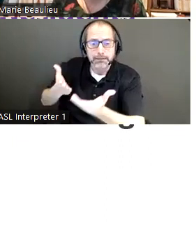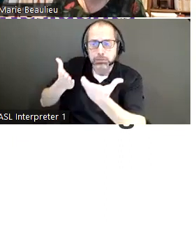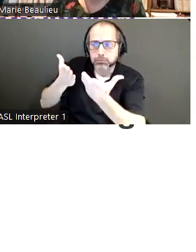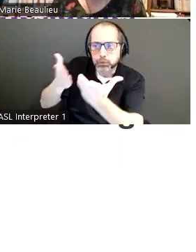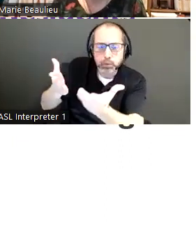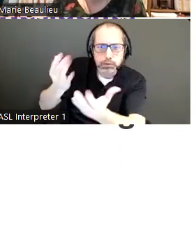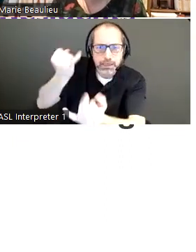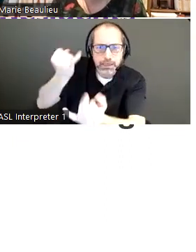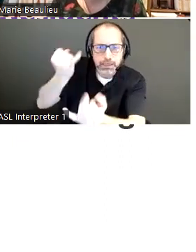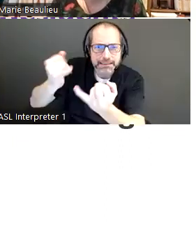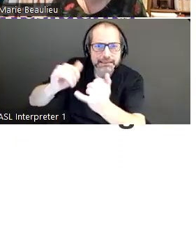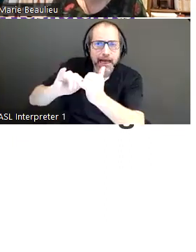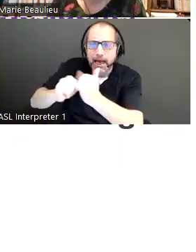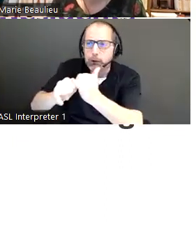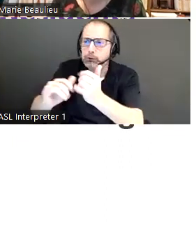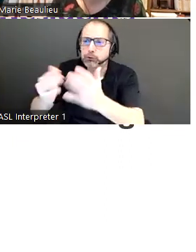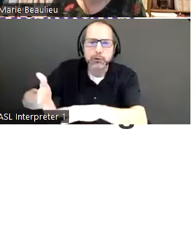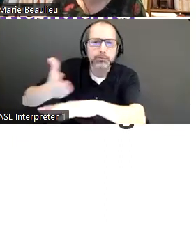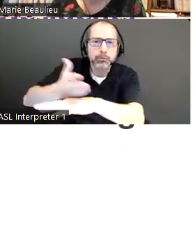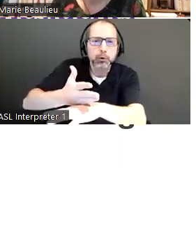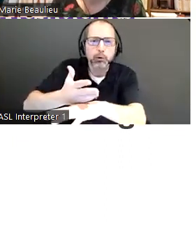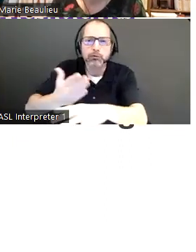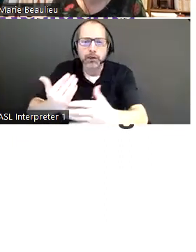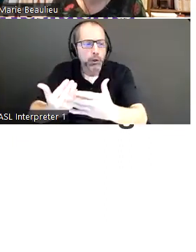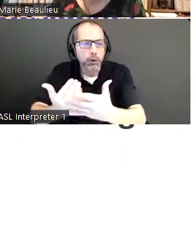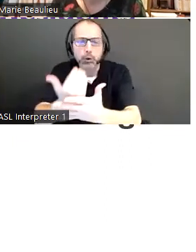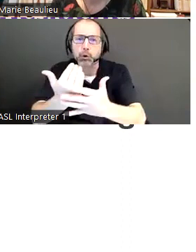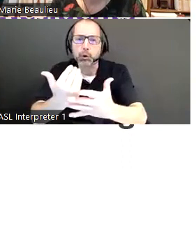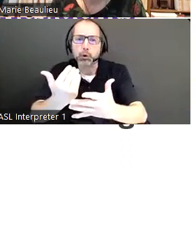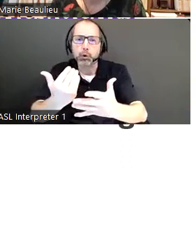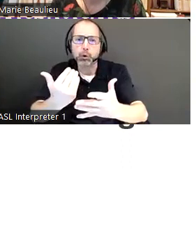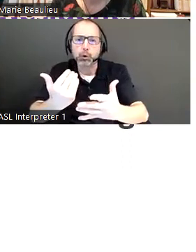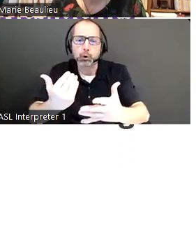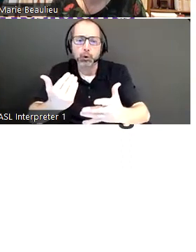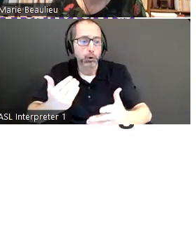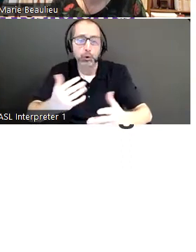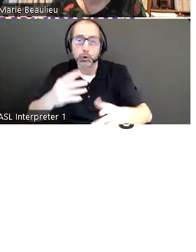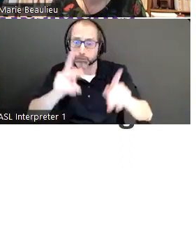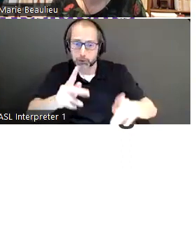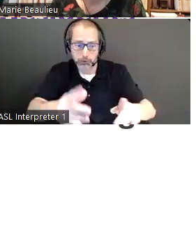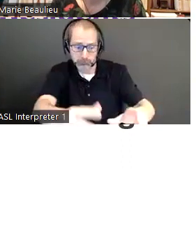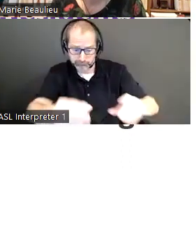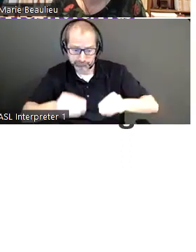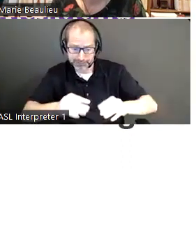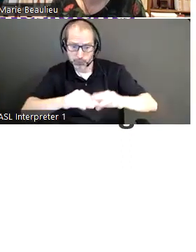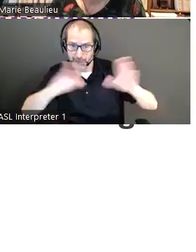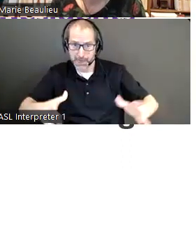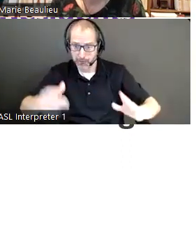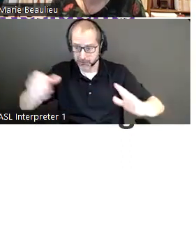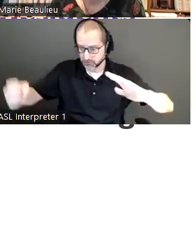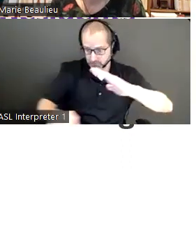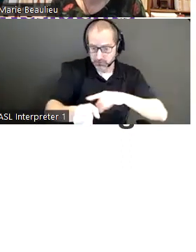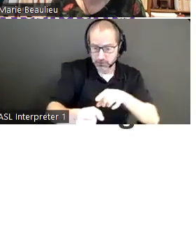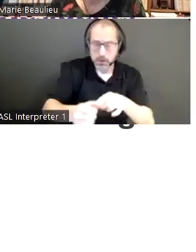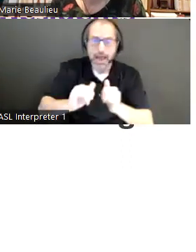improve the adaptation and the integration of new residents. The first mechanism proposed is a process of pairing a